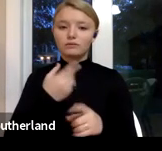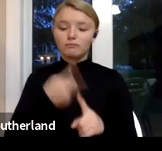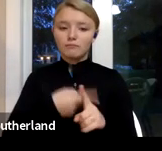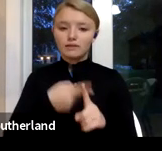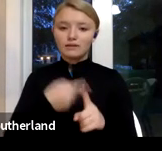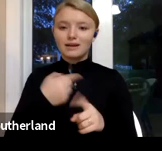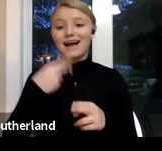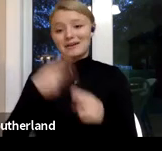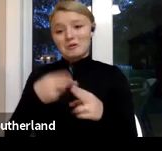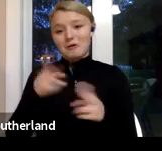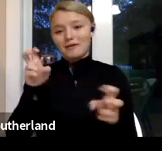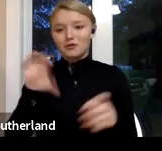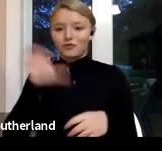month.